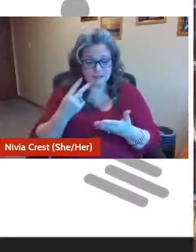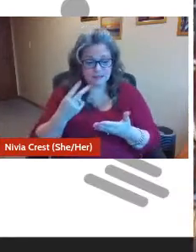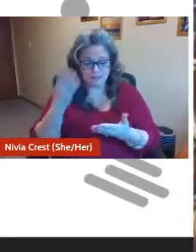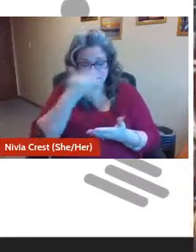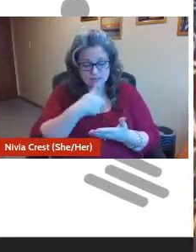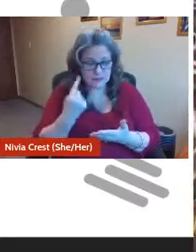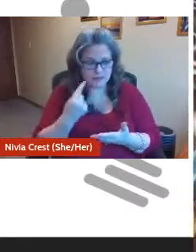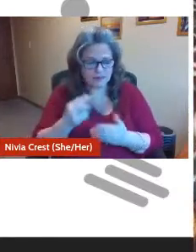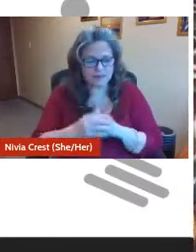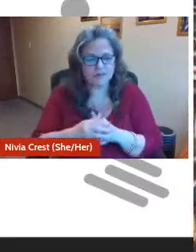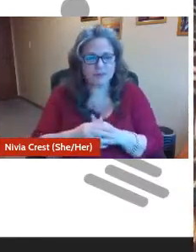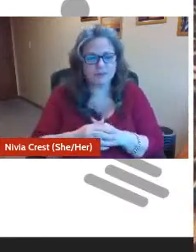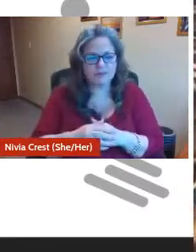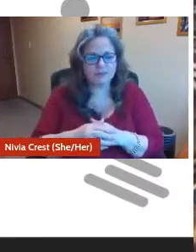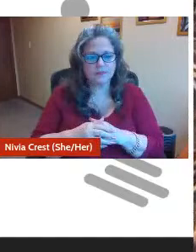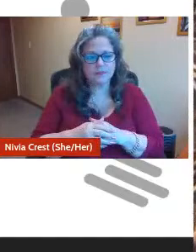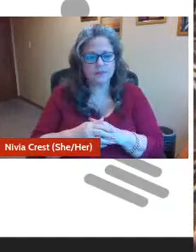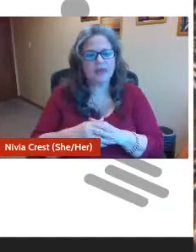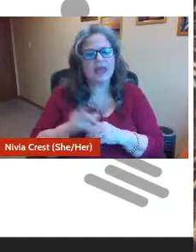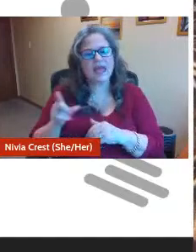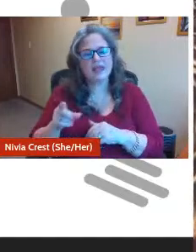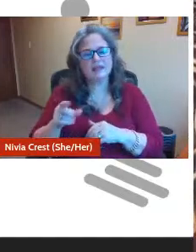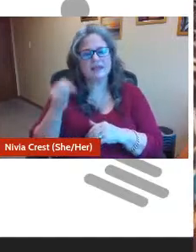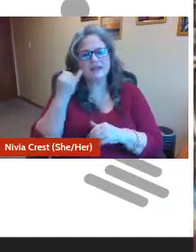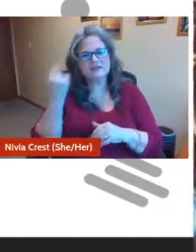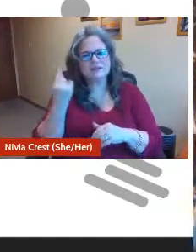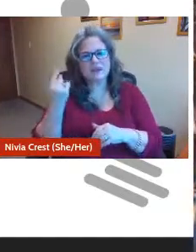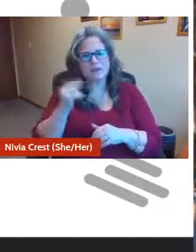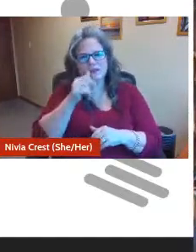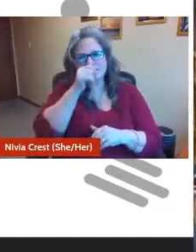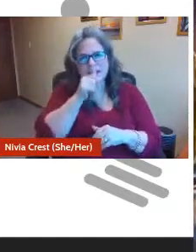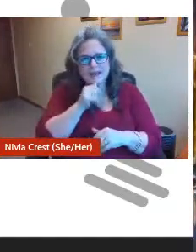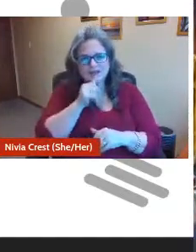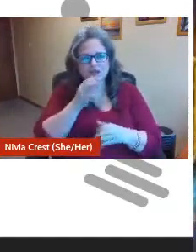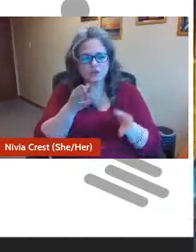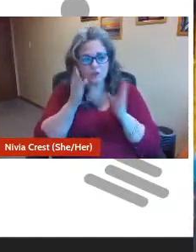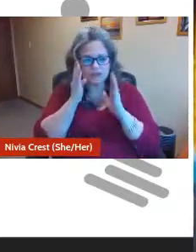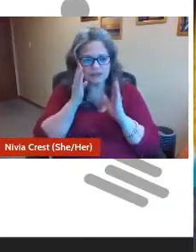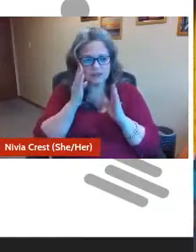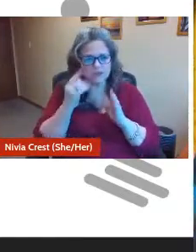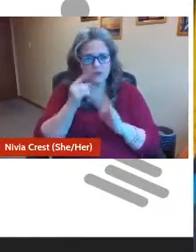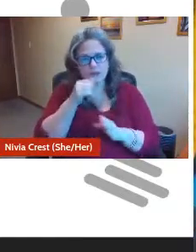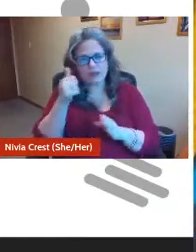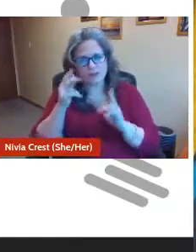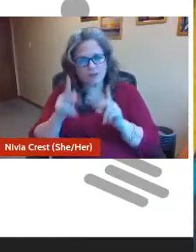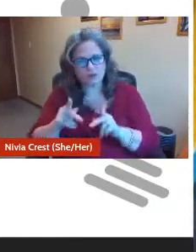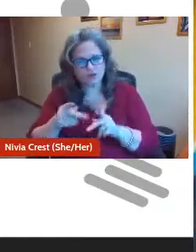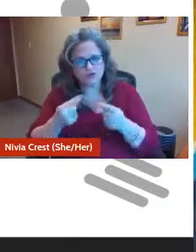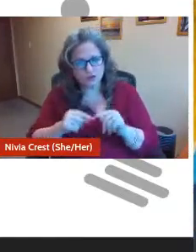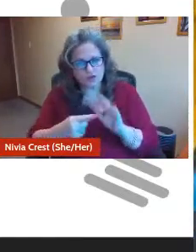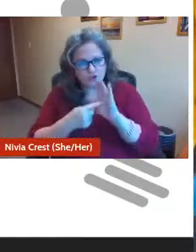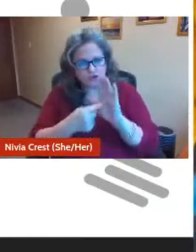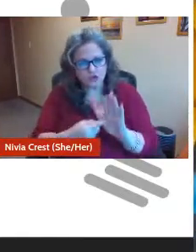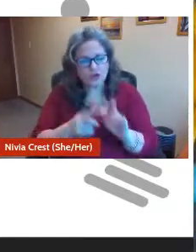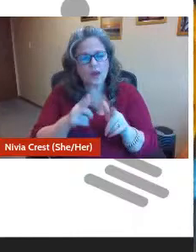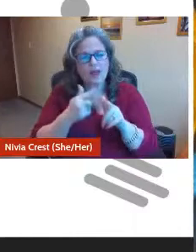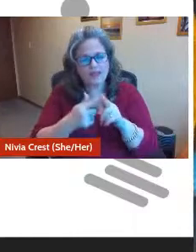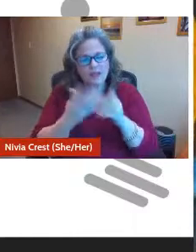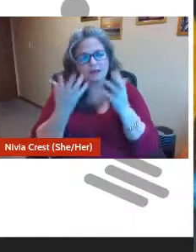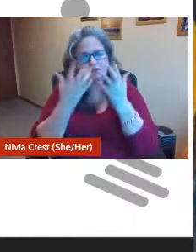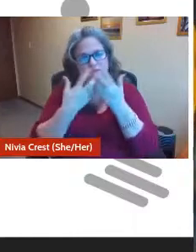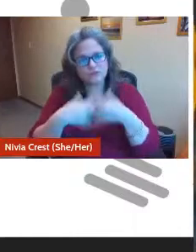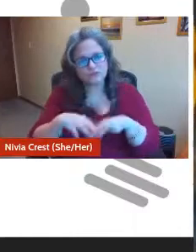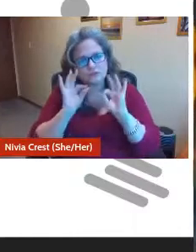having patience to mm-hmm. listen to what the person is trying to show you. And then, you know, it comes together and be like, oh, like